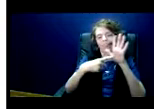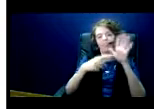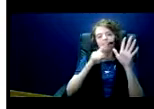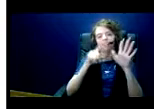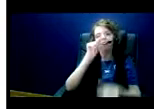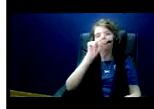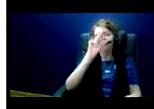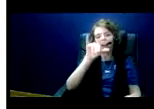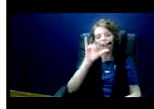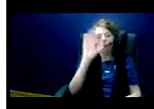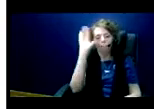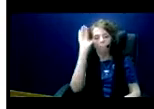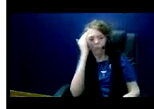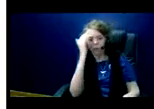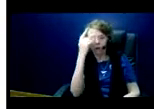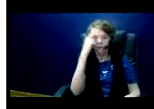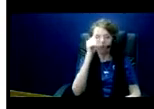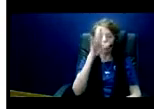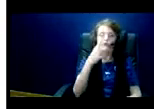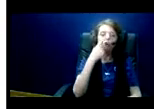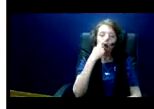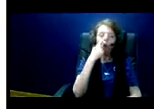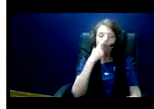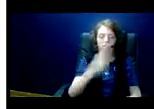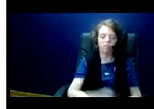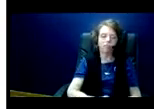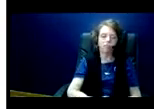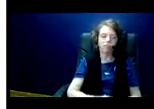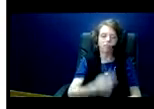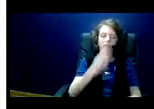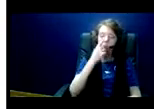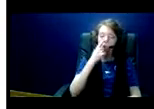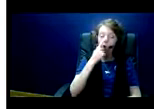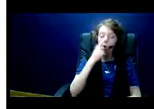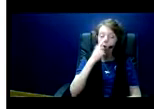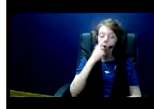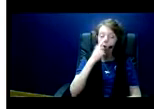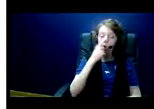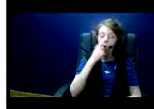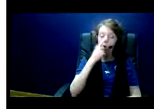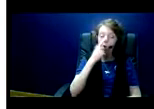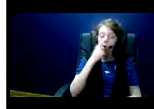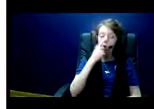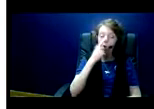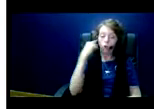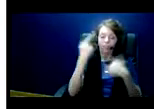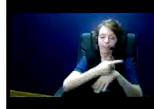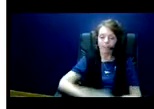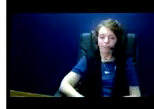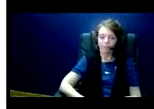This is a tiny mirror just for your nose. Looking good today, nose.